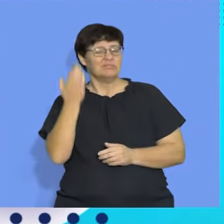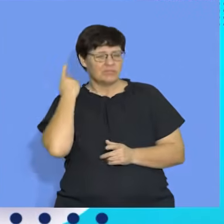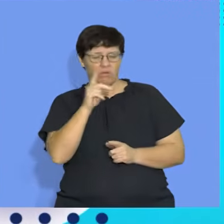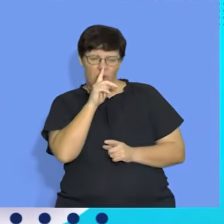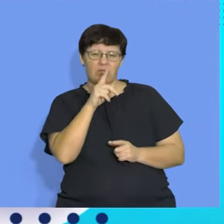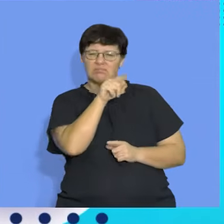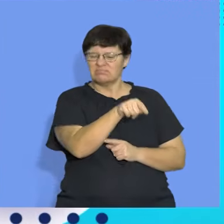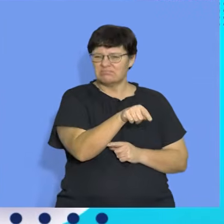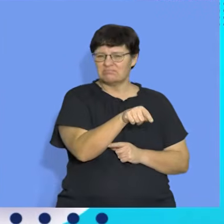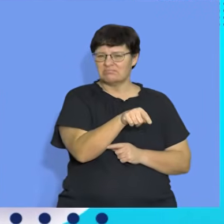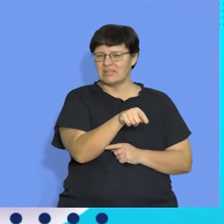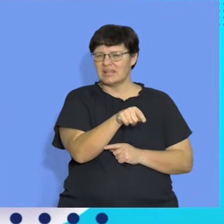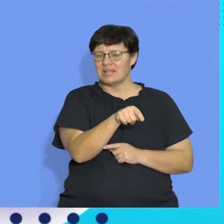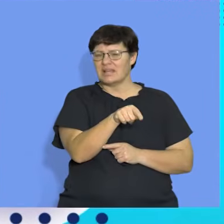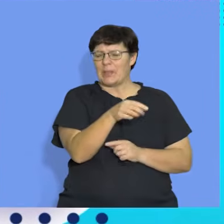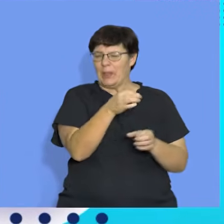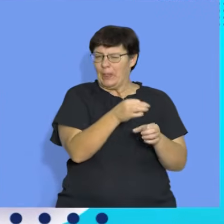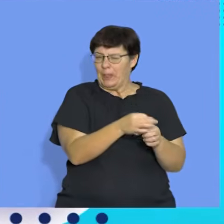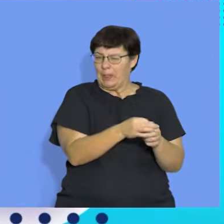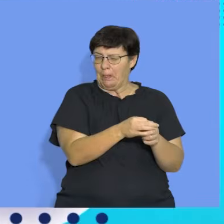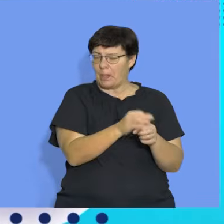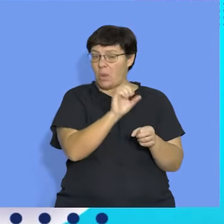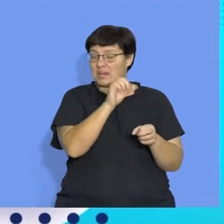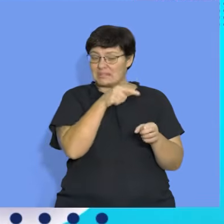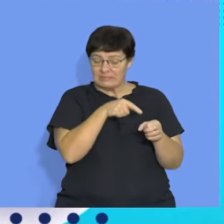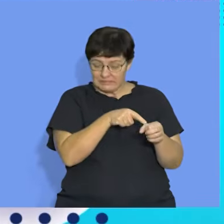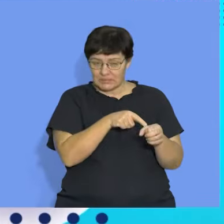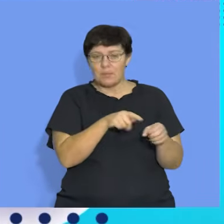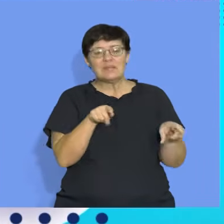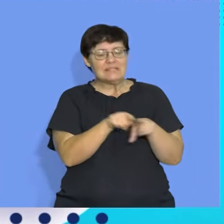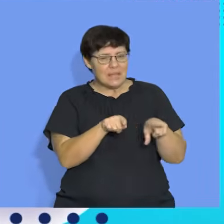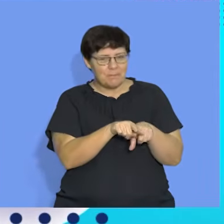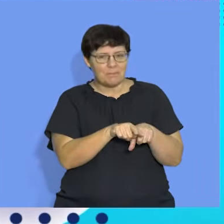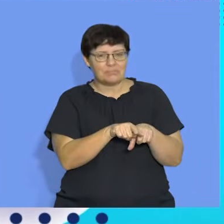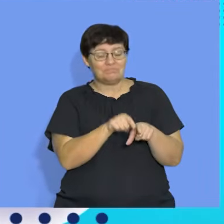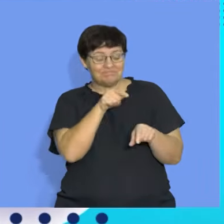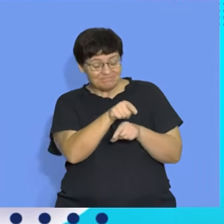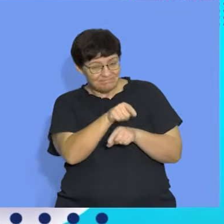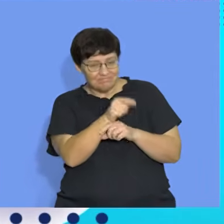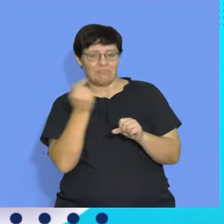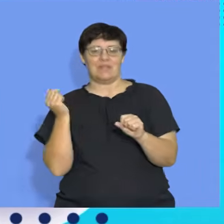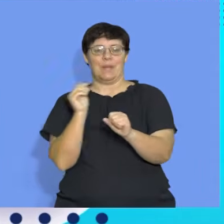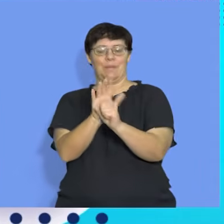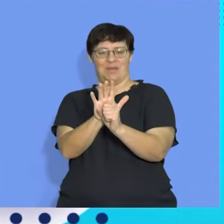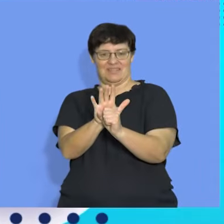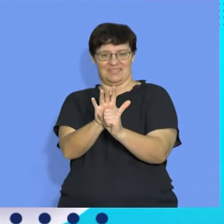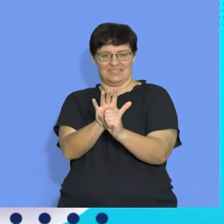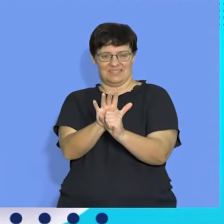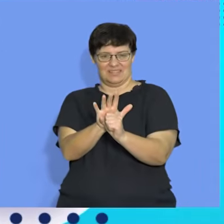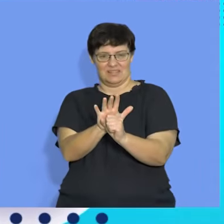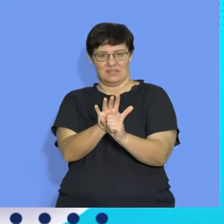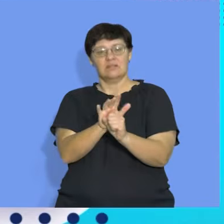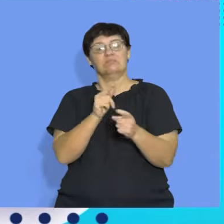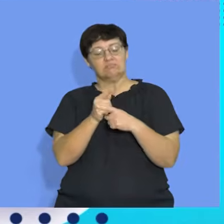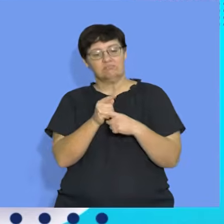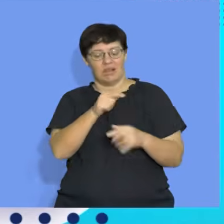is. It's something that's really, really small, but we also looked at the huge impact that it had, on